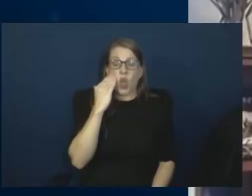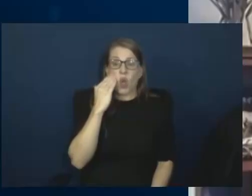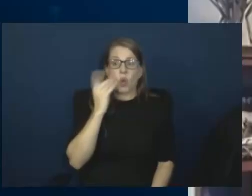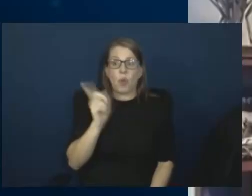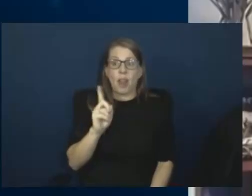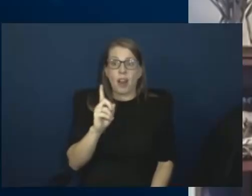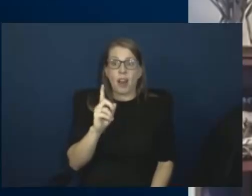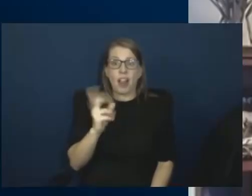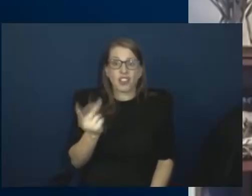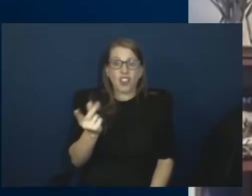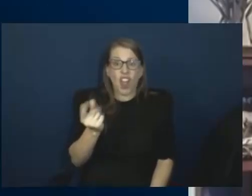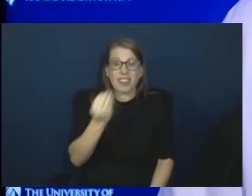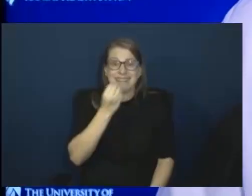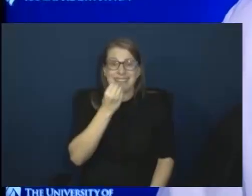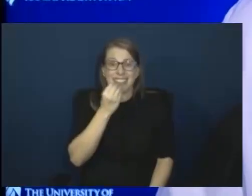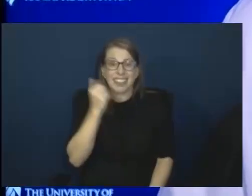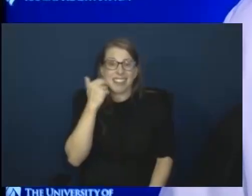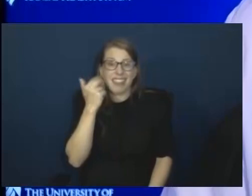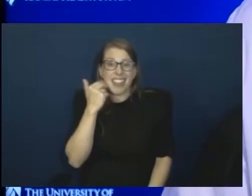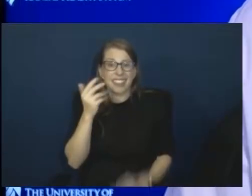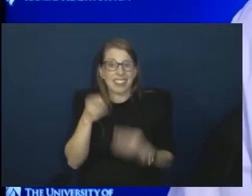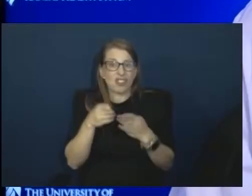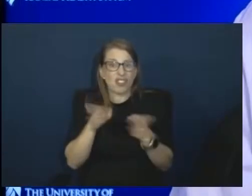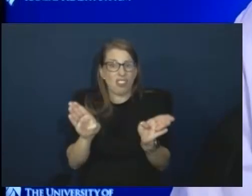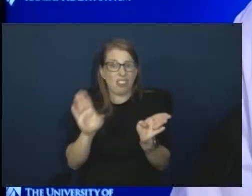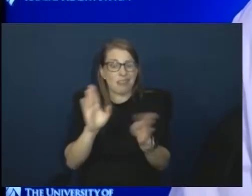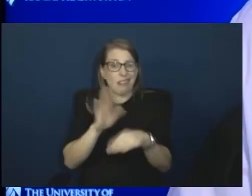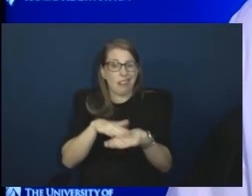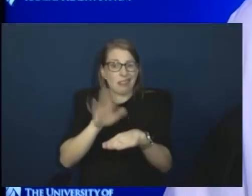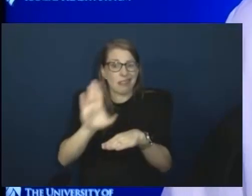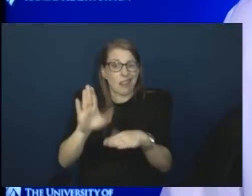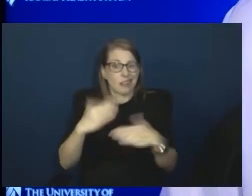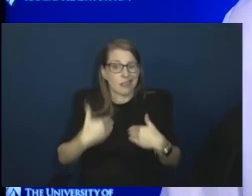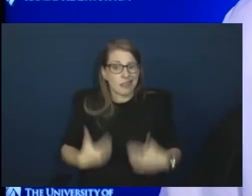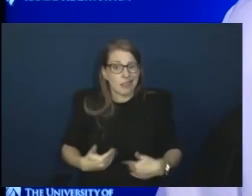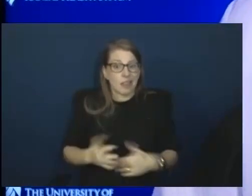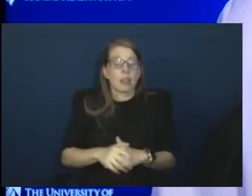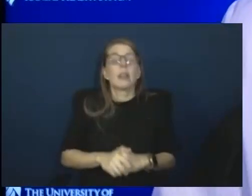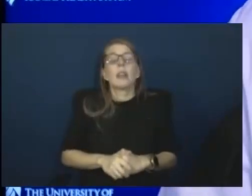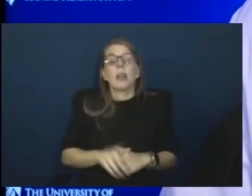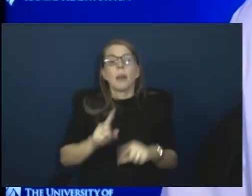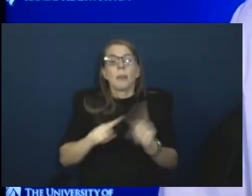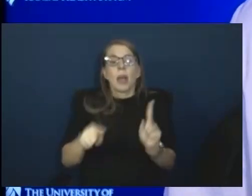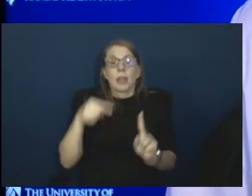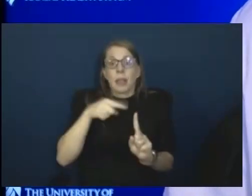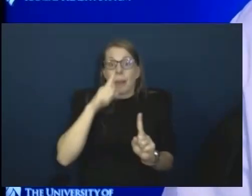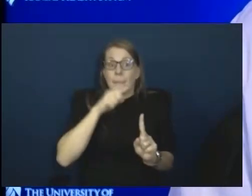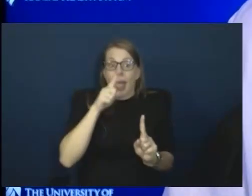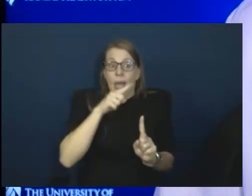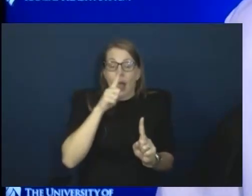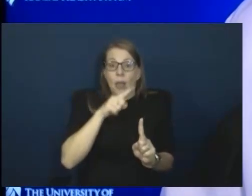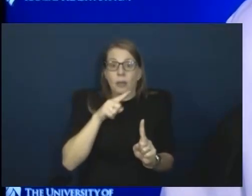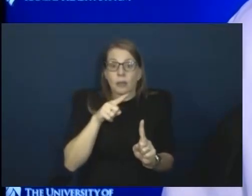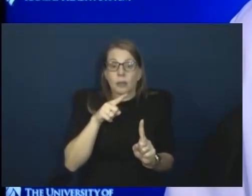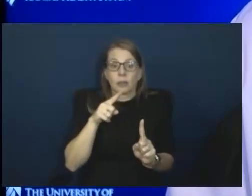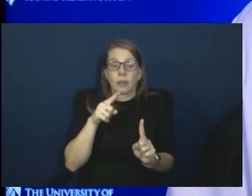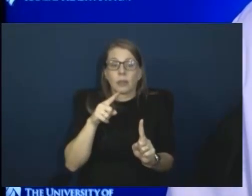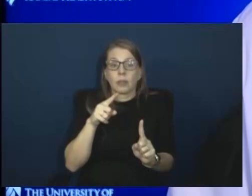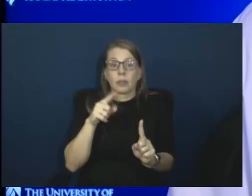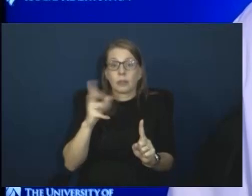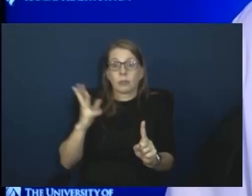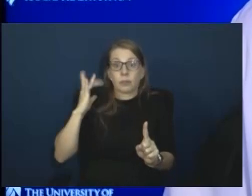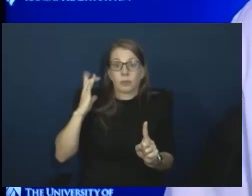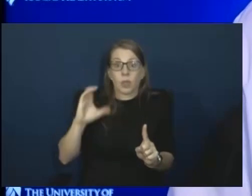need to be careful in that way. But I think his point originally about the mouse and the ancestral variant or the ancestral